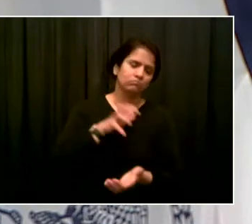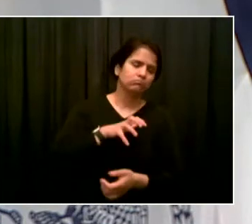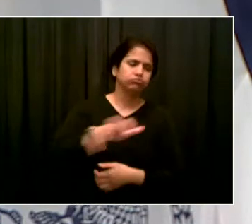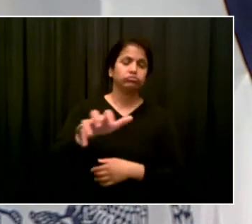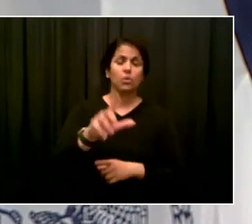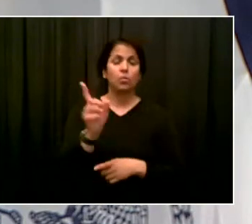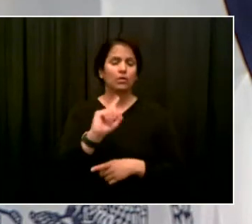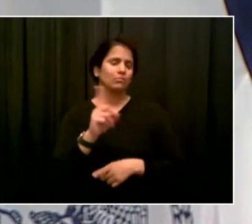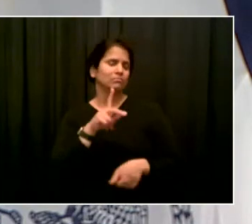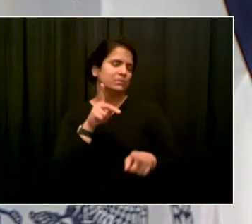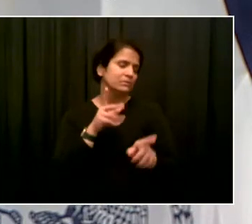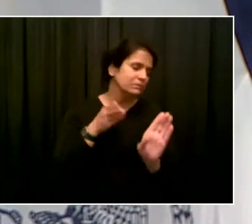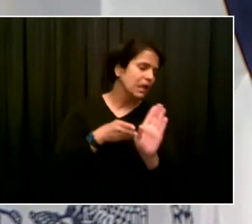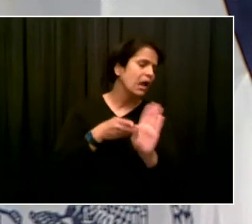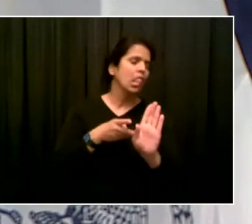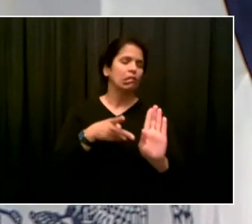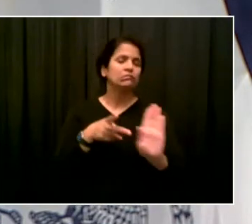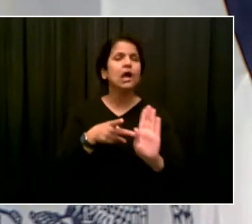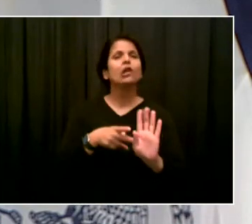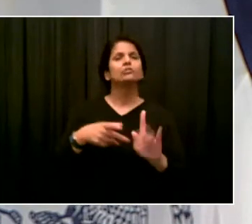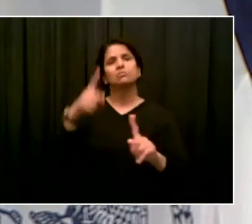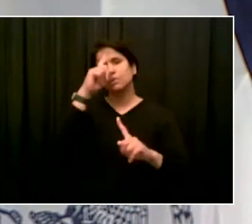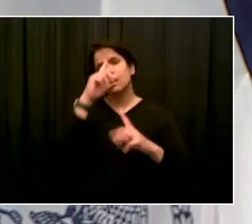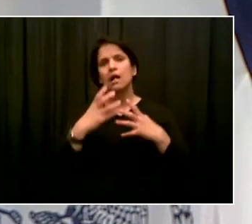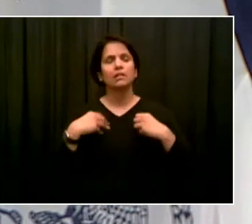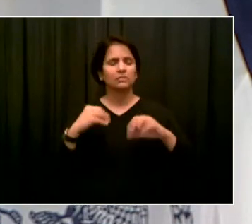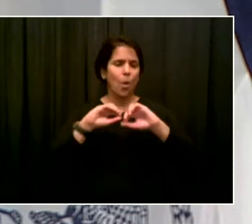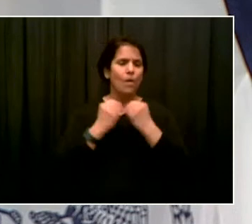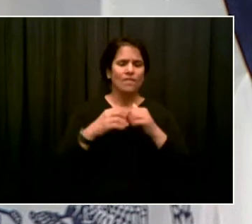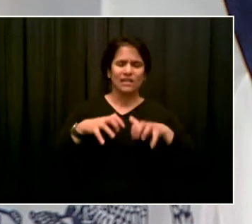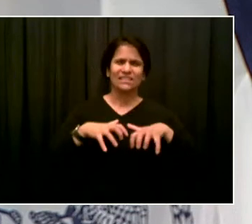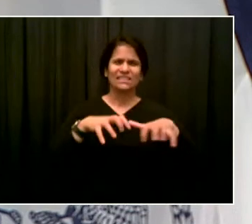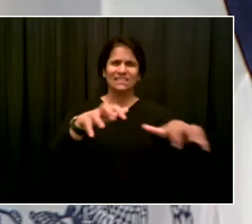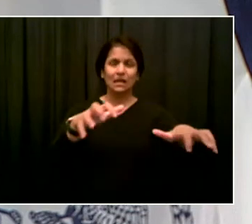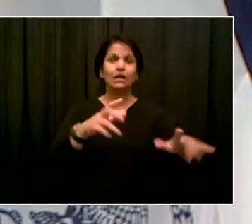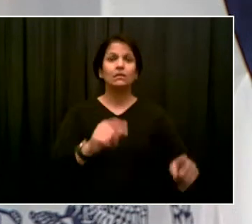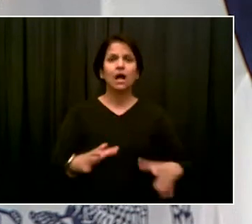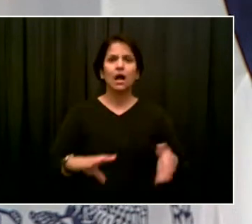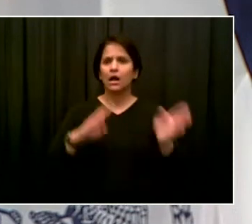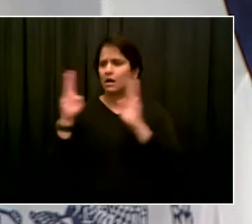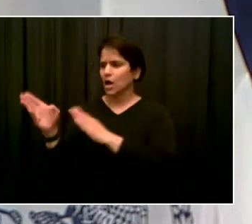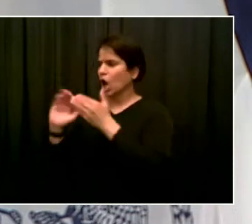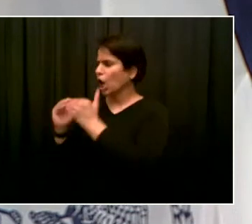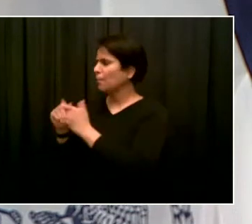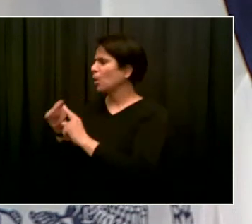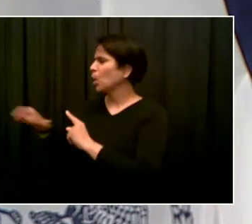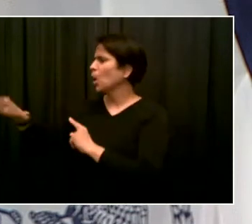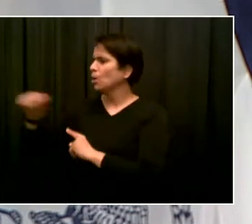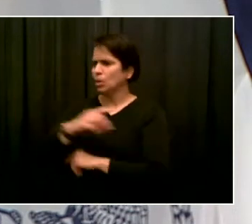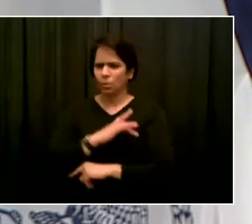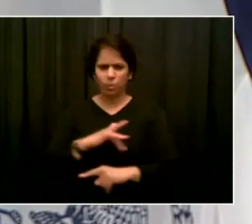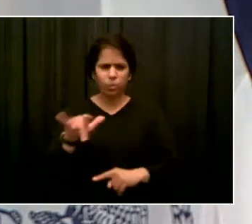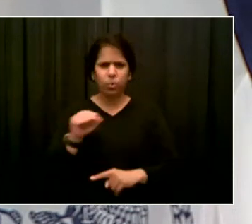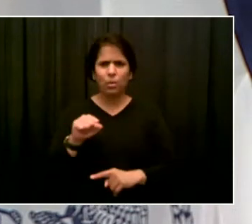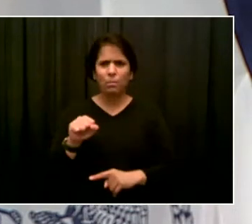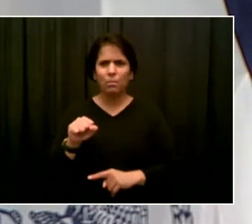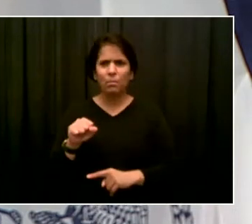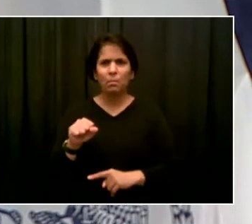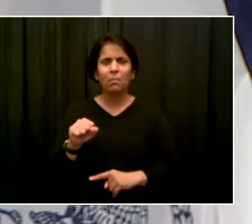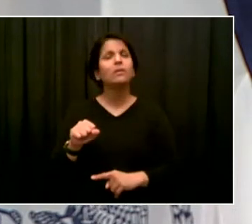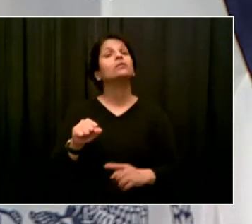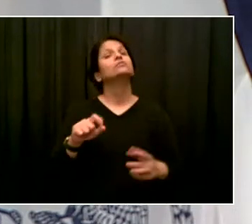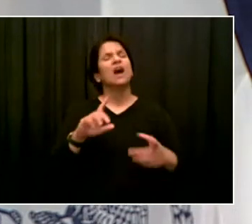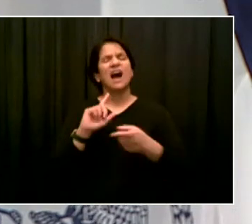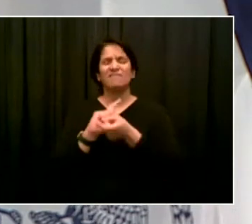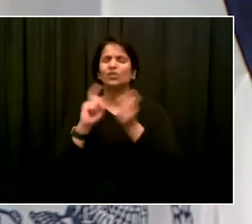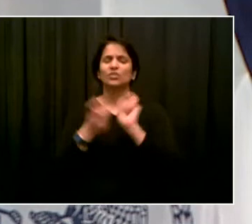mental health services historically available. We've got to change that. So one of the focuses here is to make sure the clubhouses are in